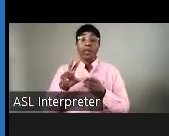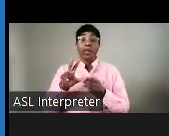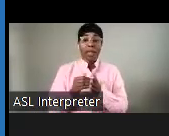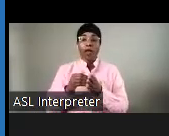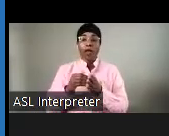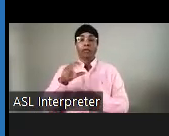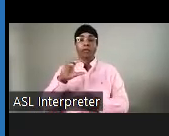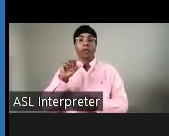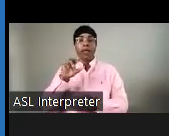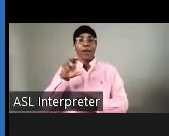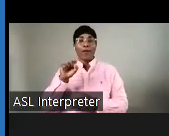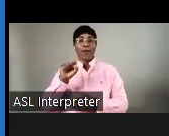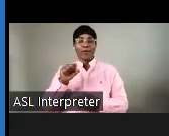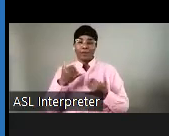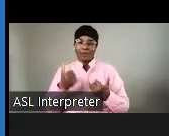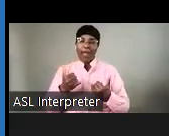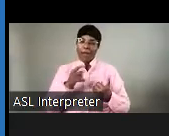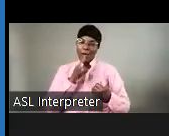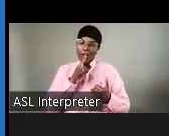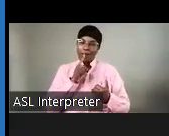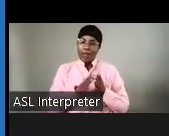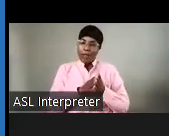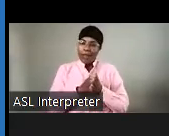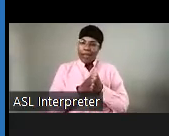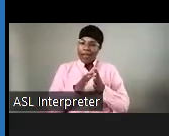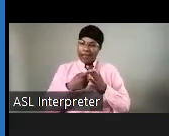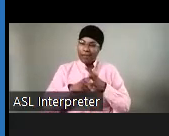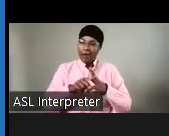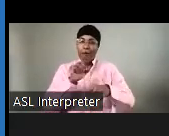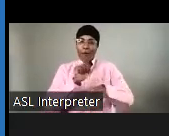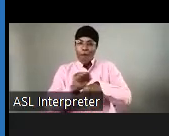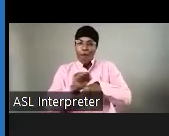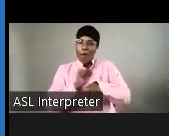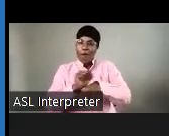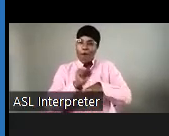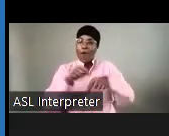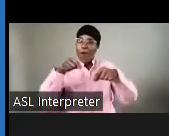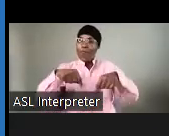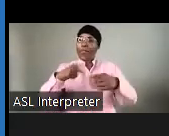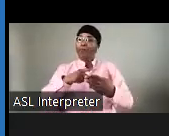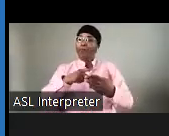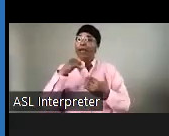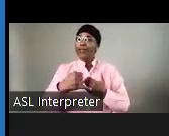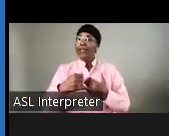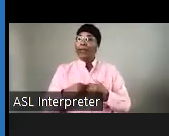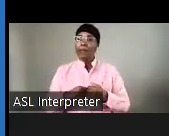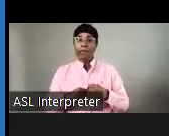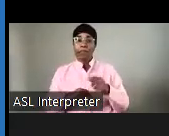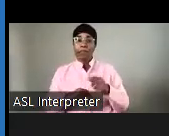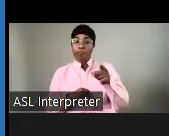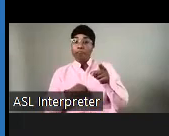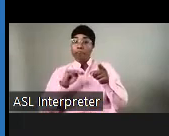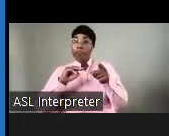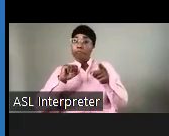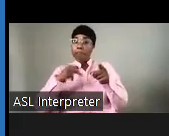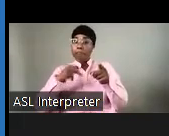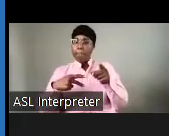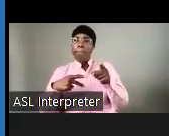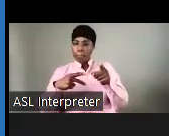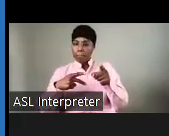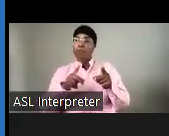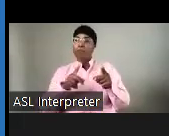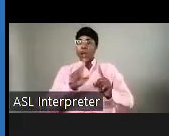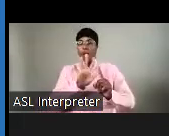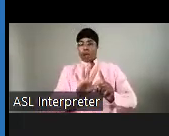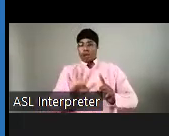start working on this large scale project. And this is a map of where they're all located. The blue line on the outside